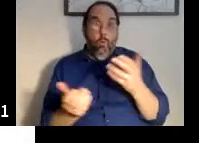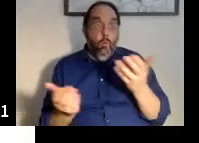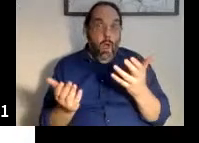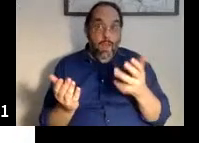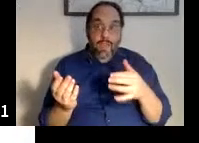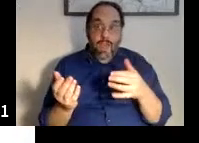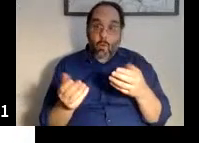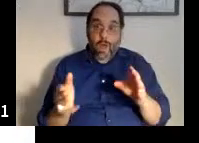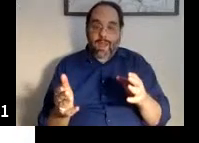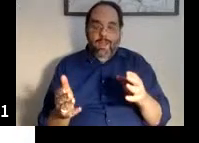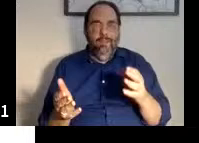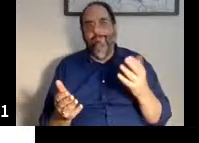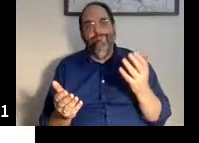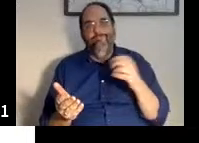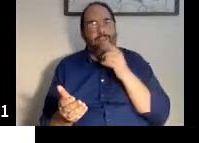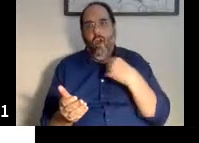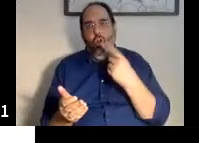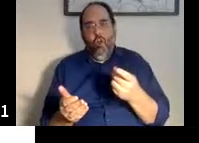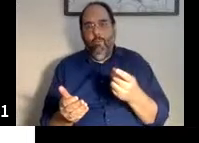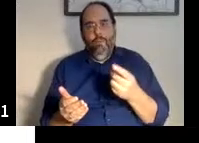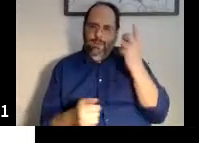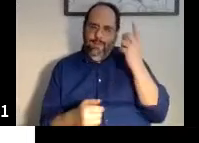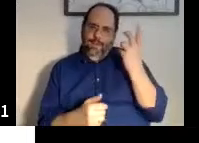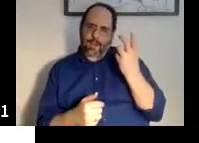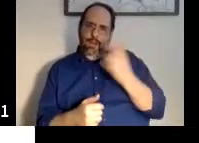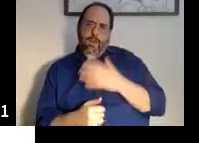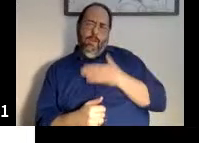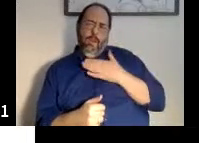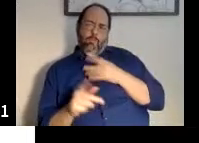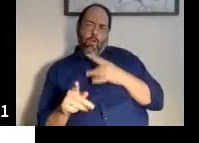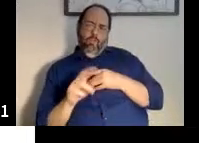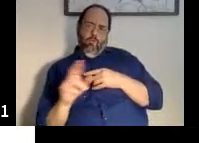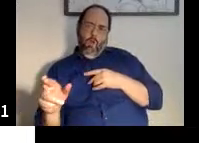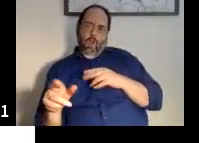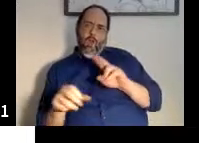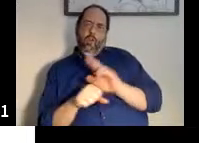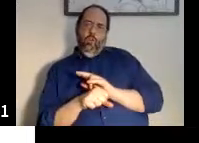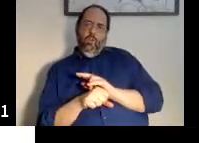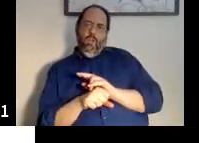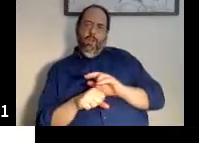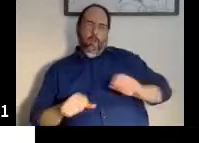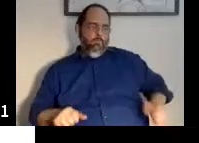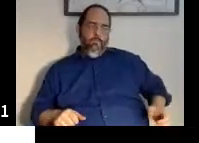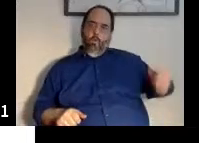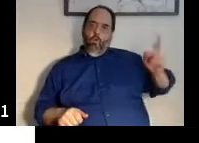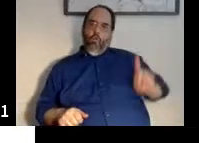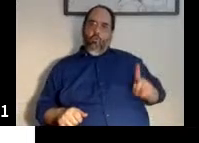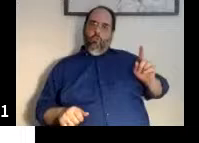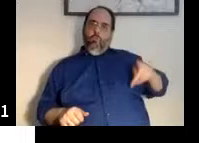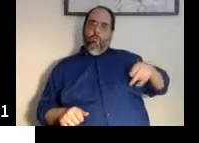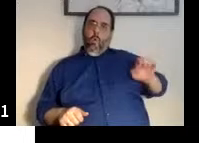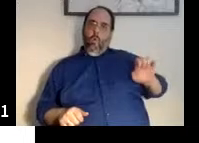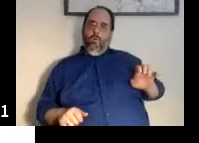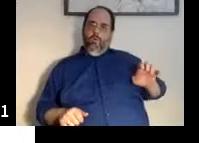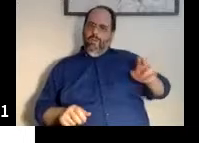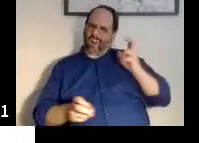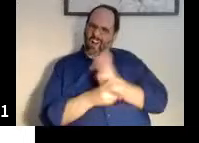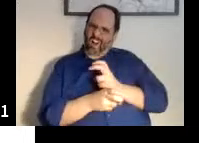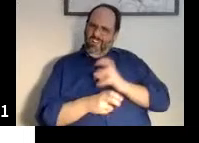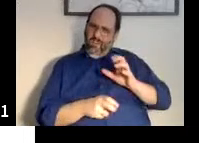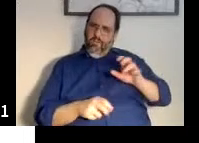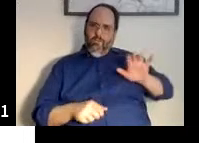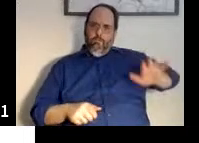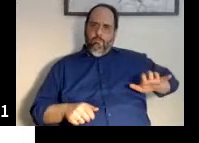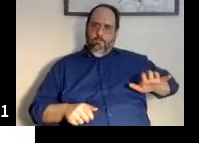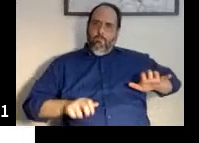be. Think about how you're transferring. The young person on the right is using a vertical pole that they're trying to push up on. That's a hard one to do.